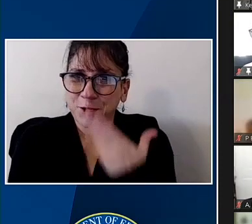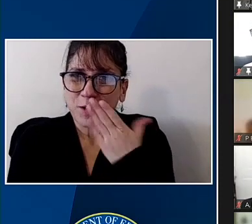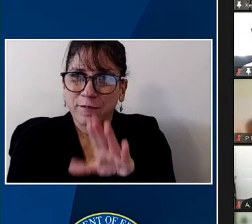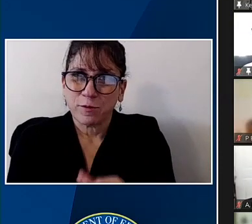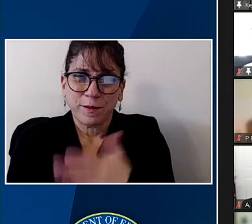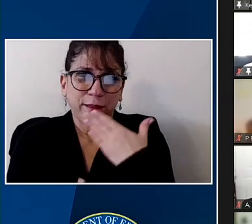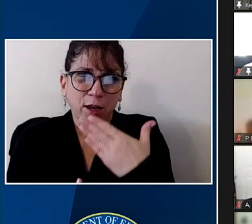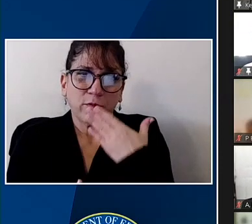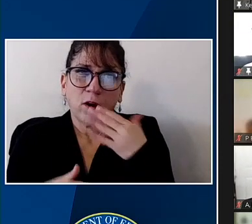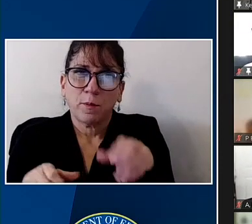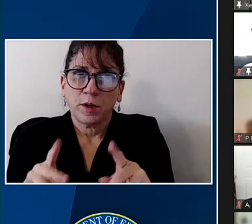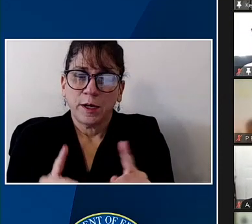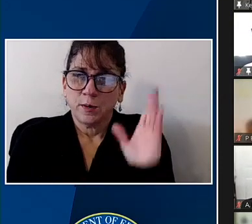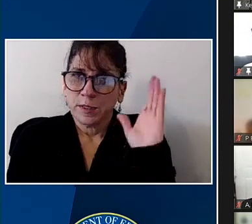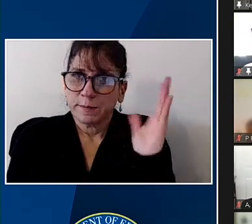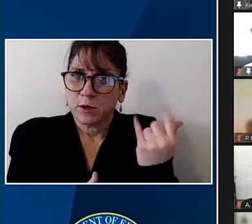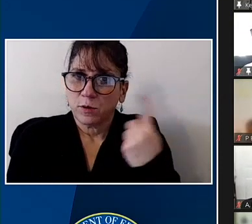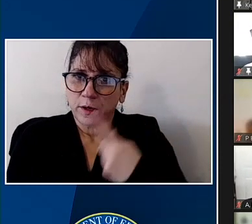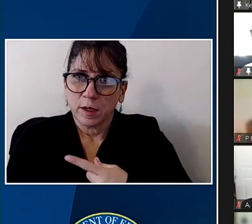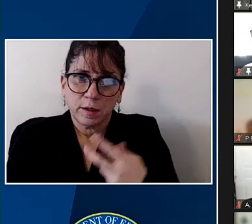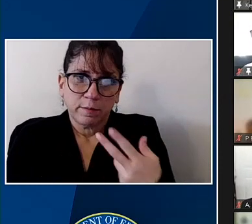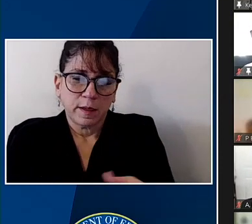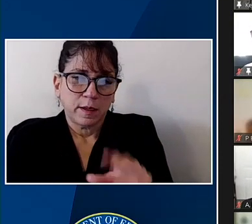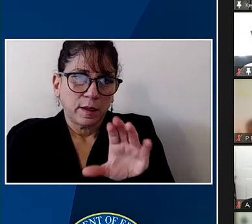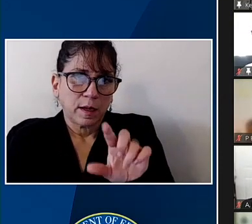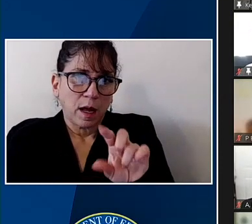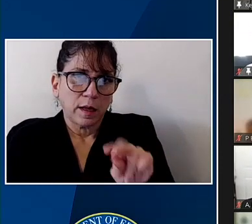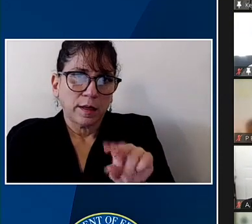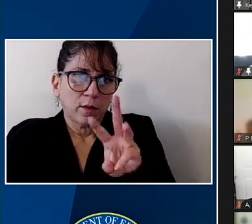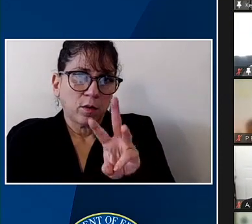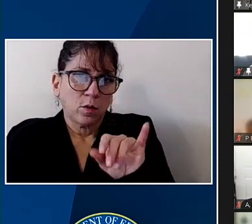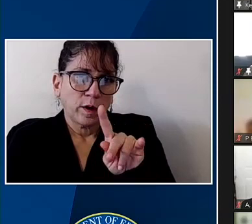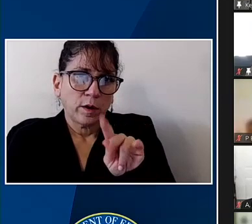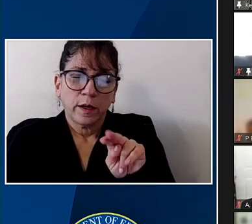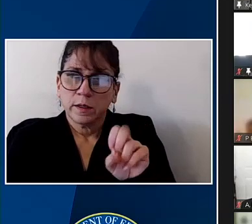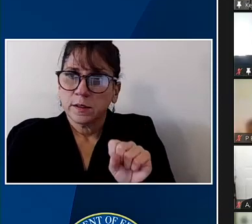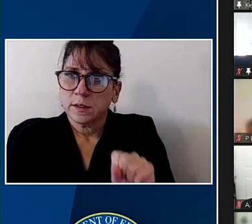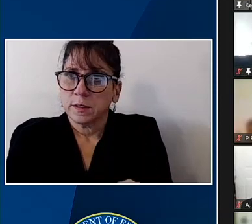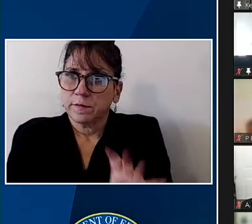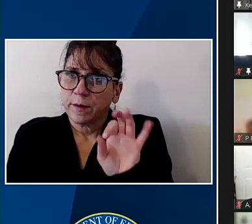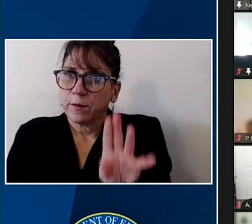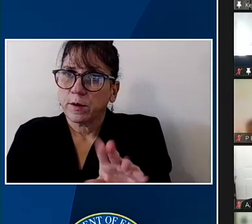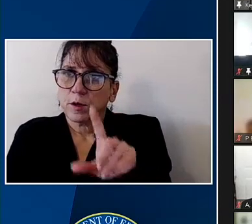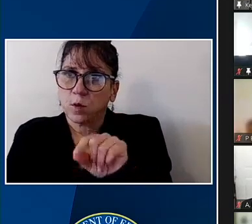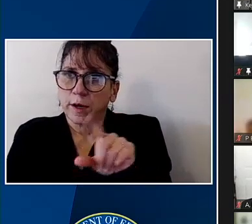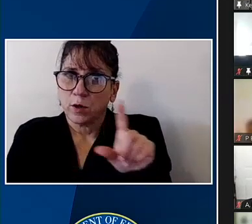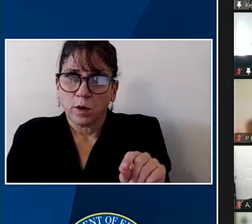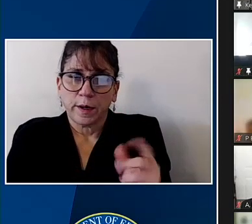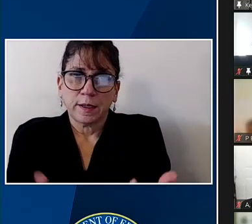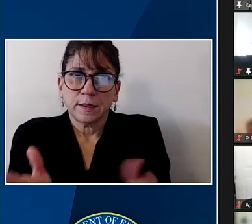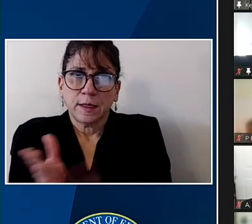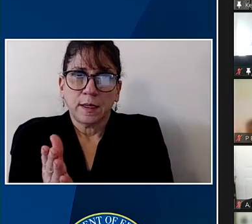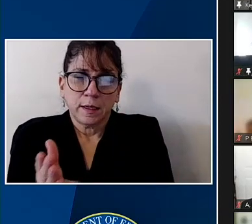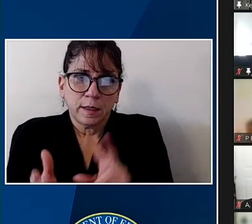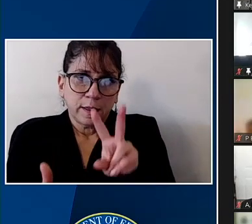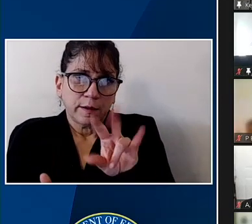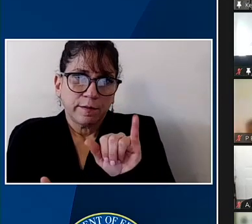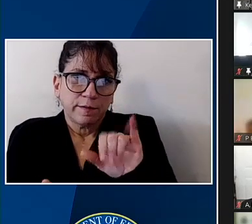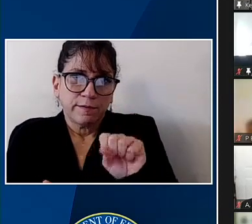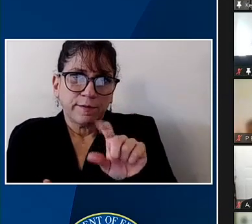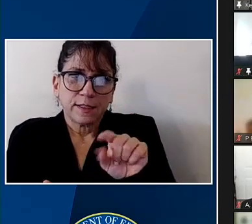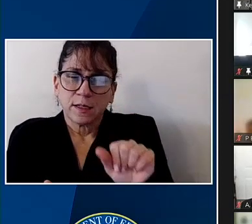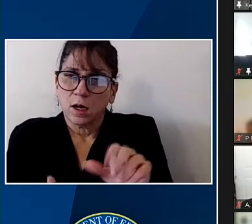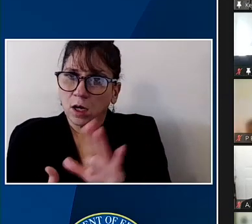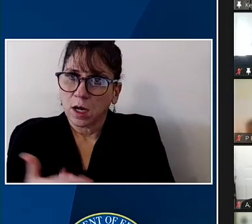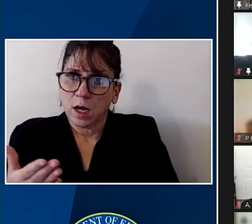for the opportunity to speak today. My name is Colin Wilkins, and in February 2020, I enrolled at Vista College to pursue